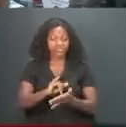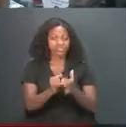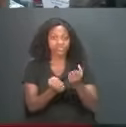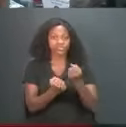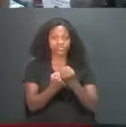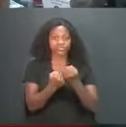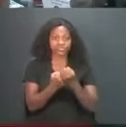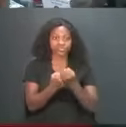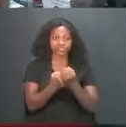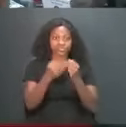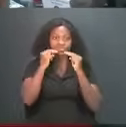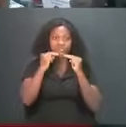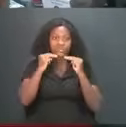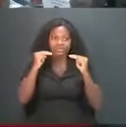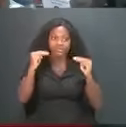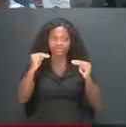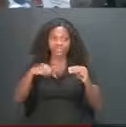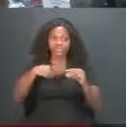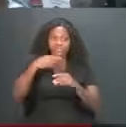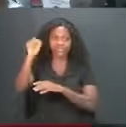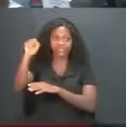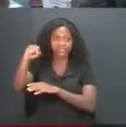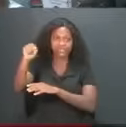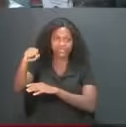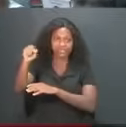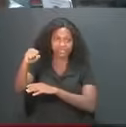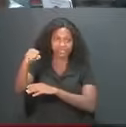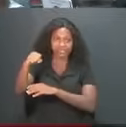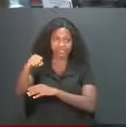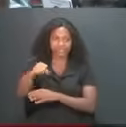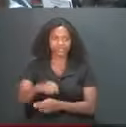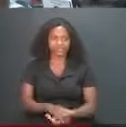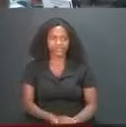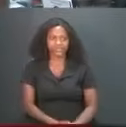favor of the motion, say aye.